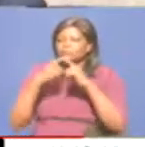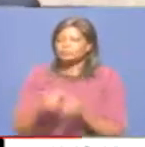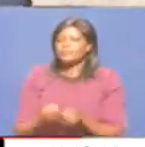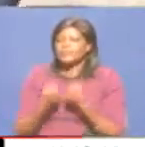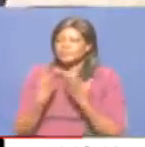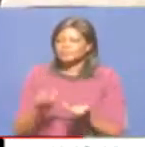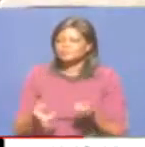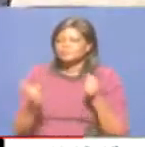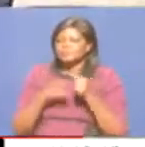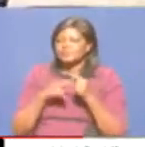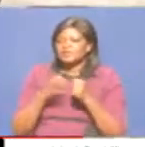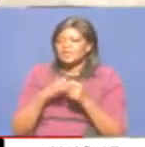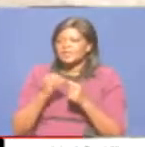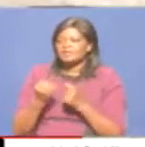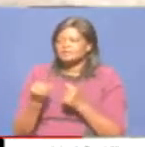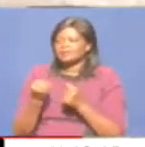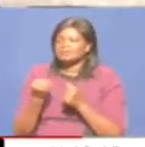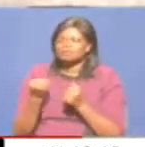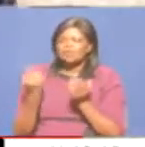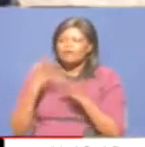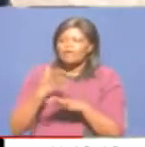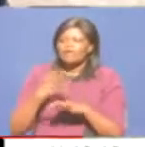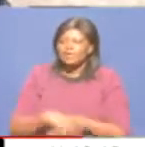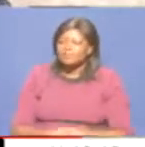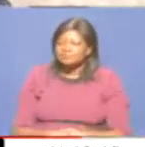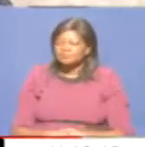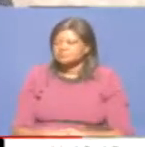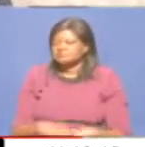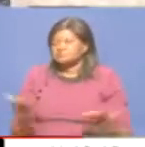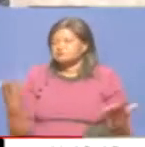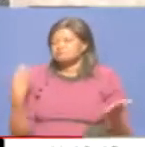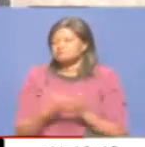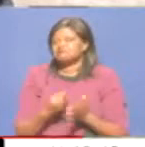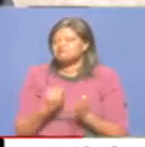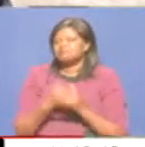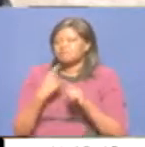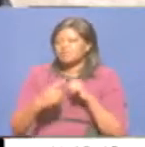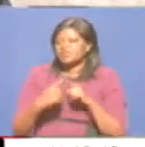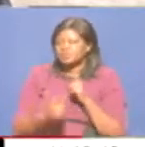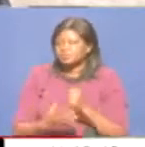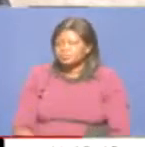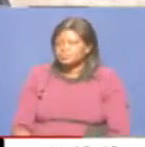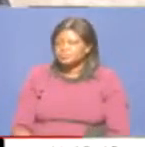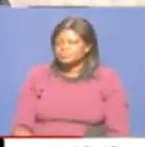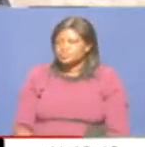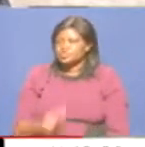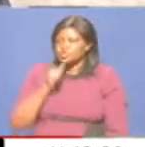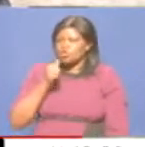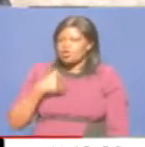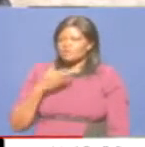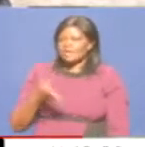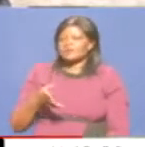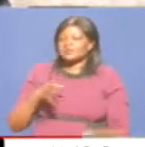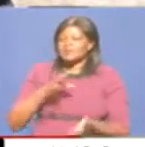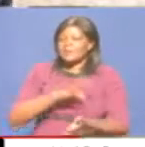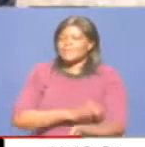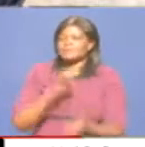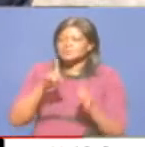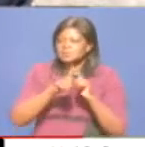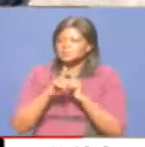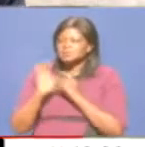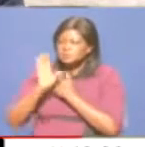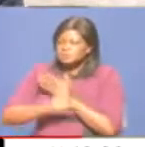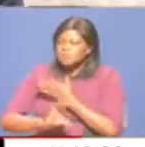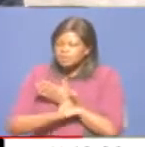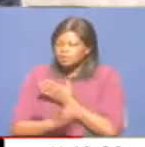780 plus yes. billion in a financial year. We don't have that capacity as a country to pump